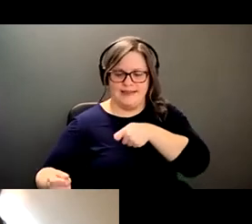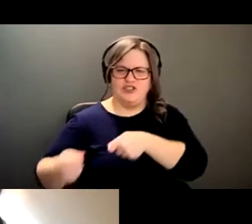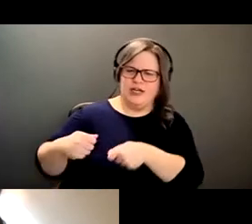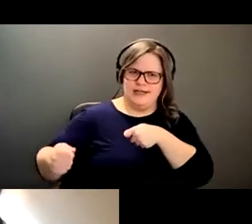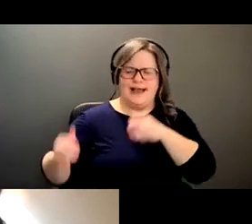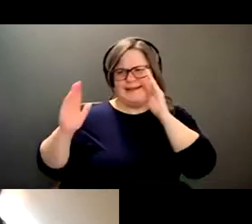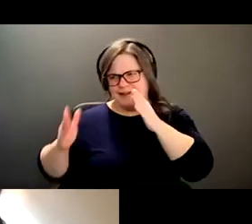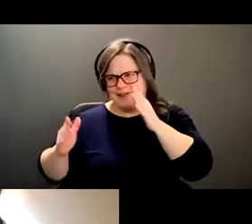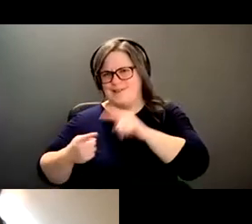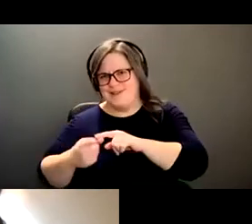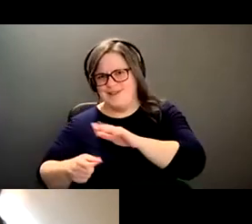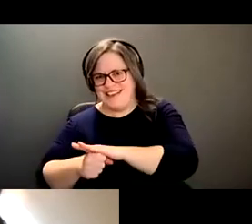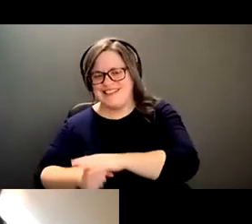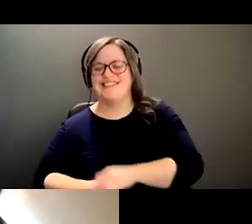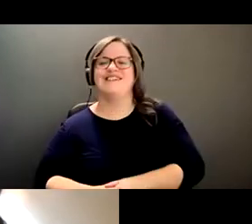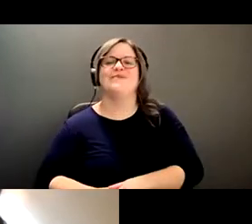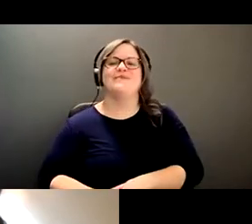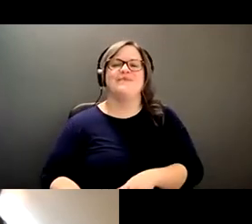yeah. Yeah, I think